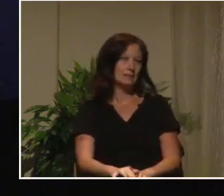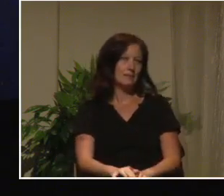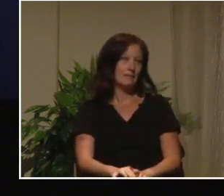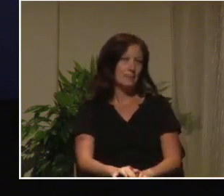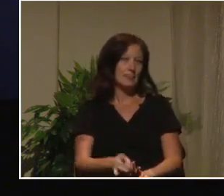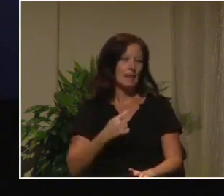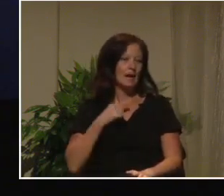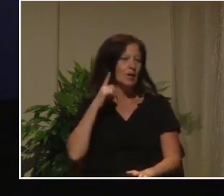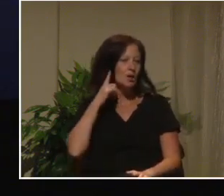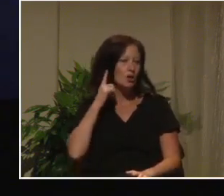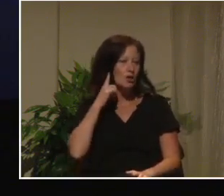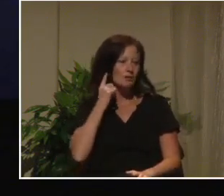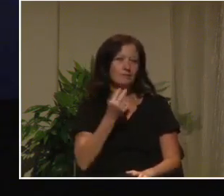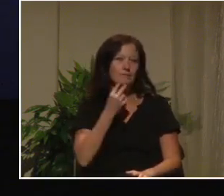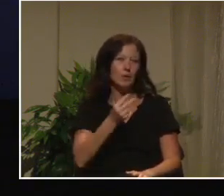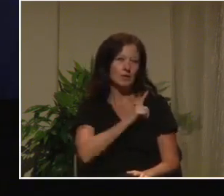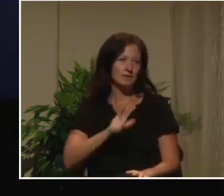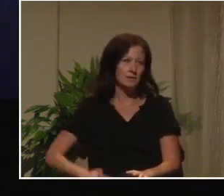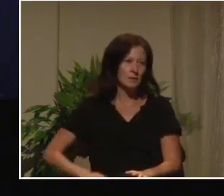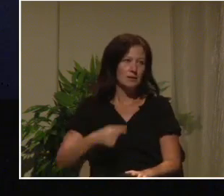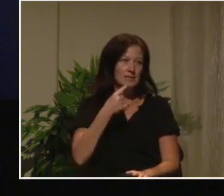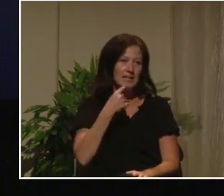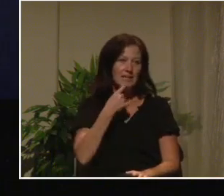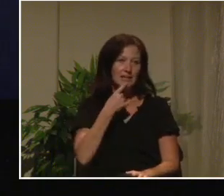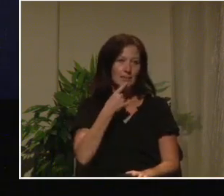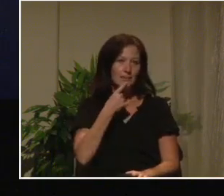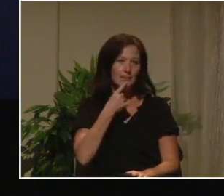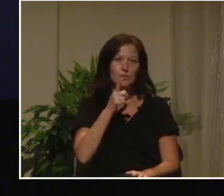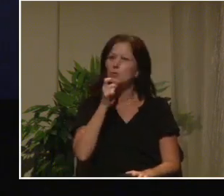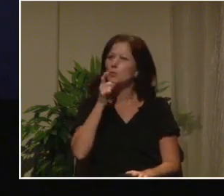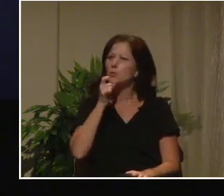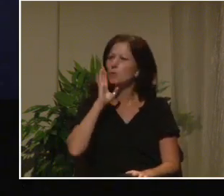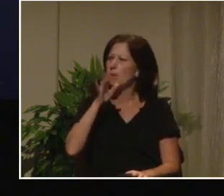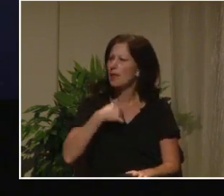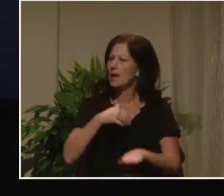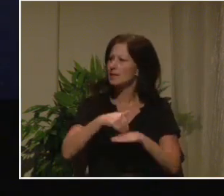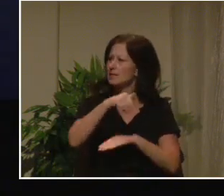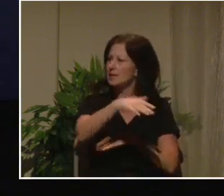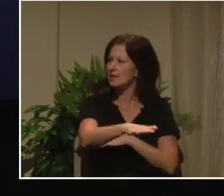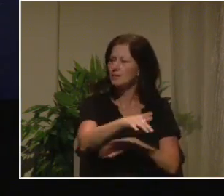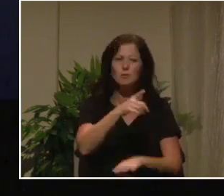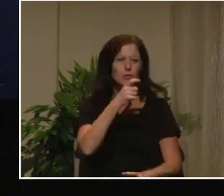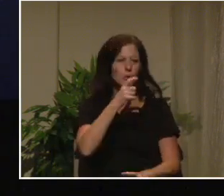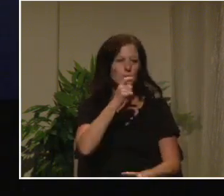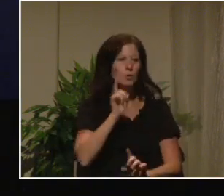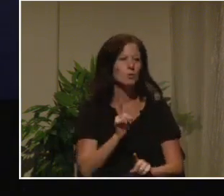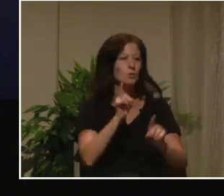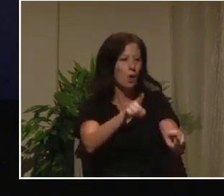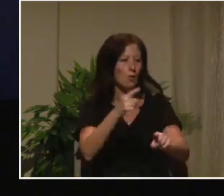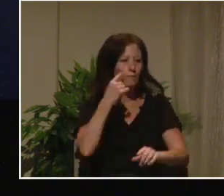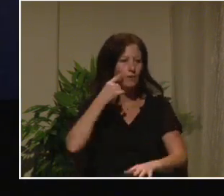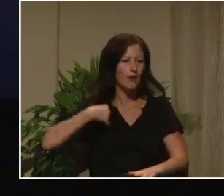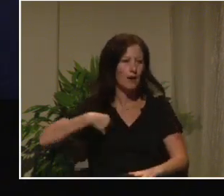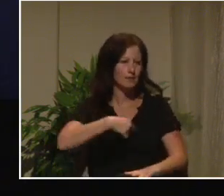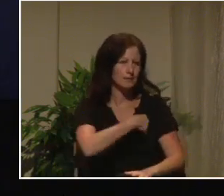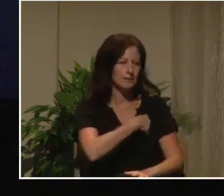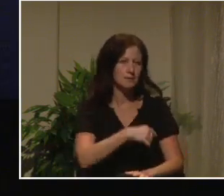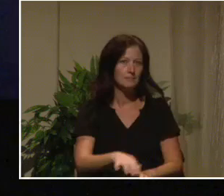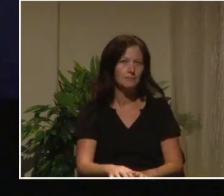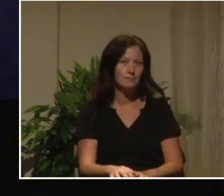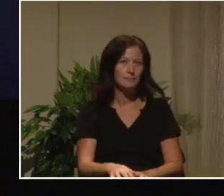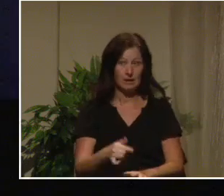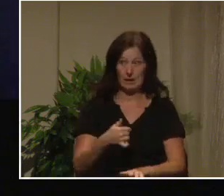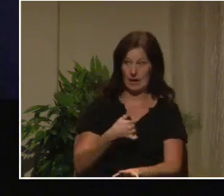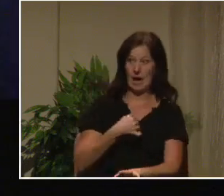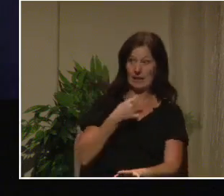Then I heard the voice of the Lord saying, "Whom shall I send, and who will go for us?" And I